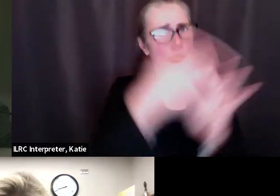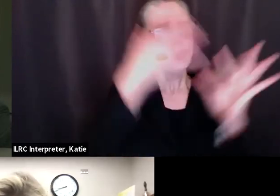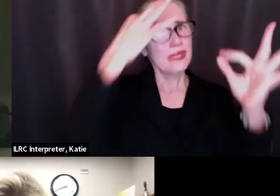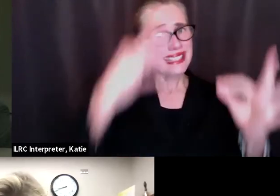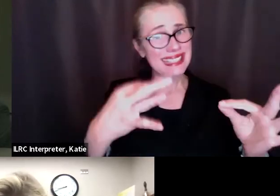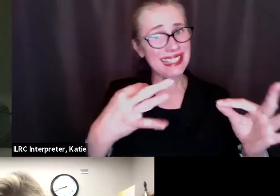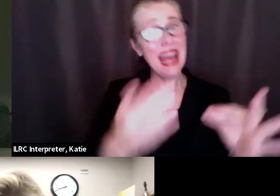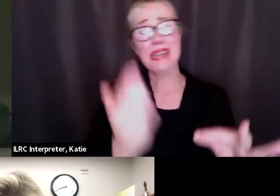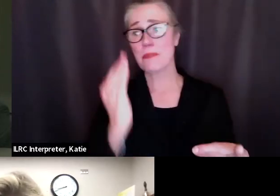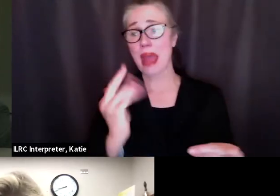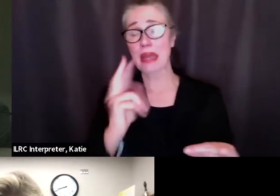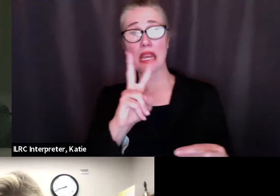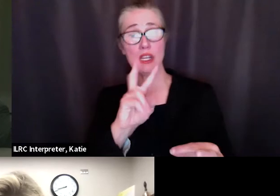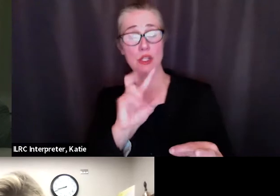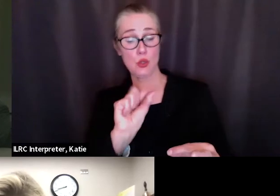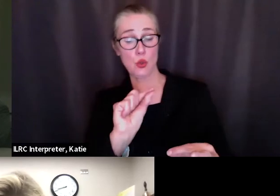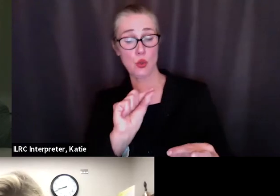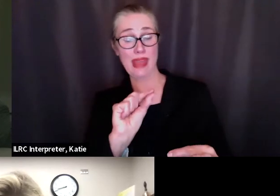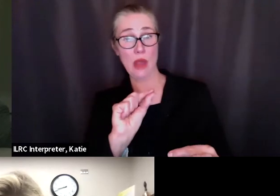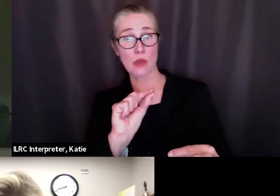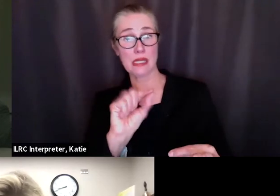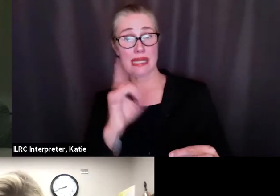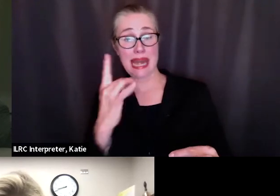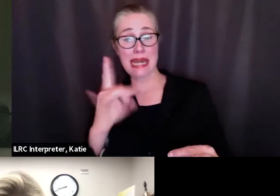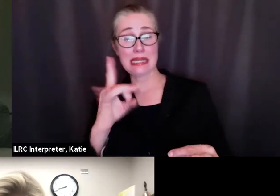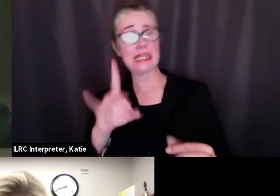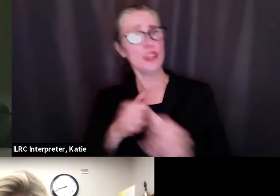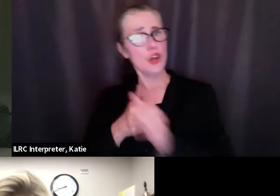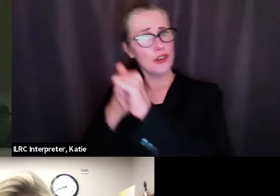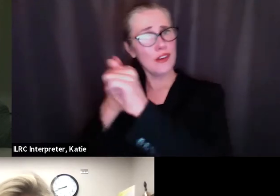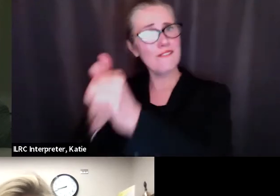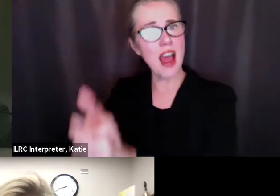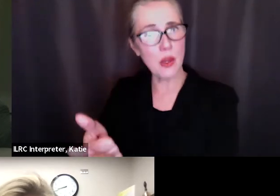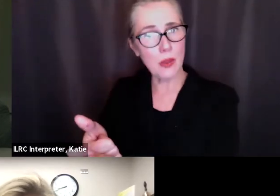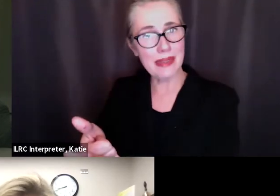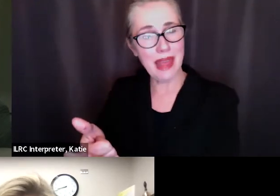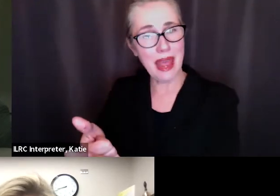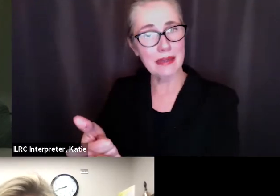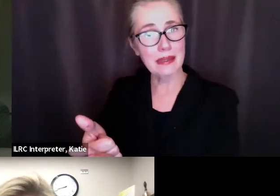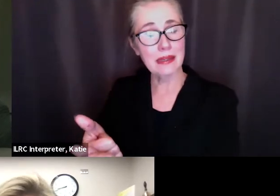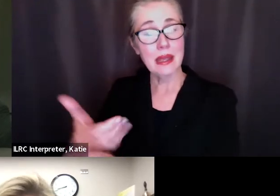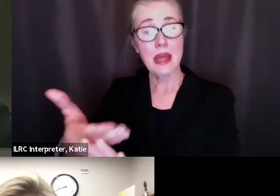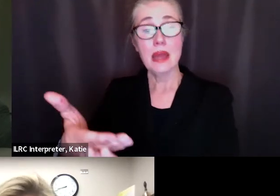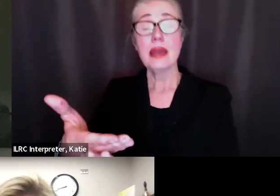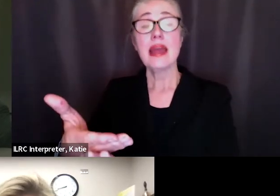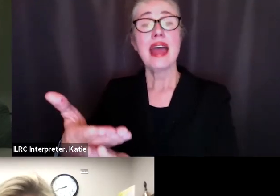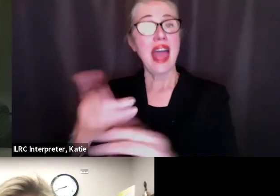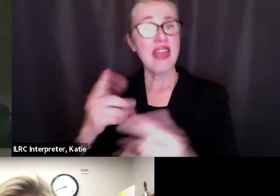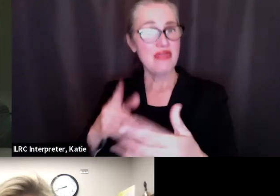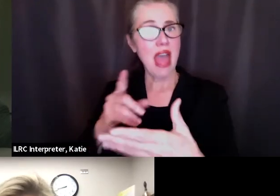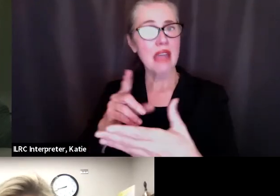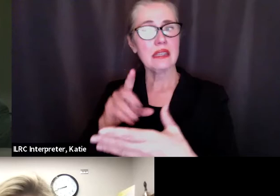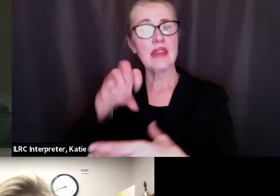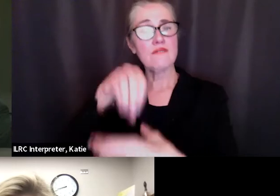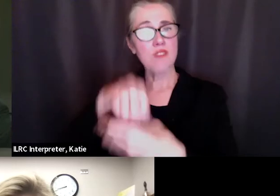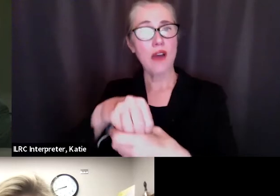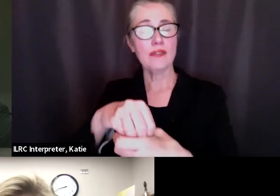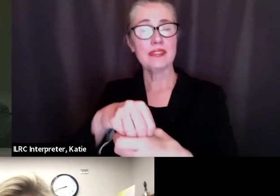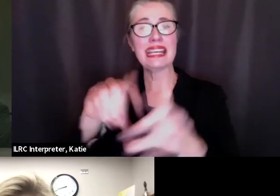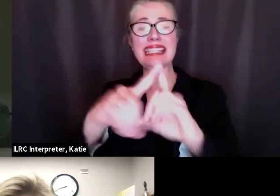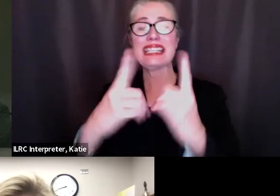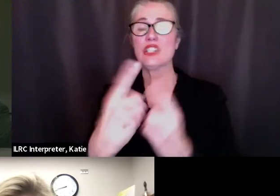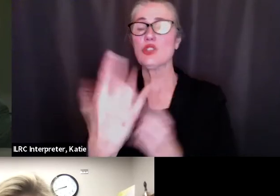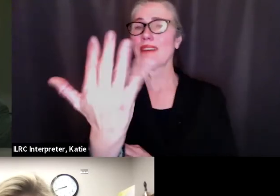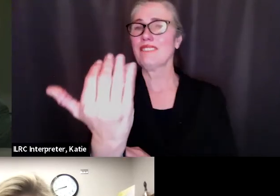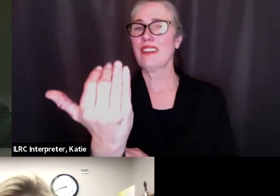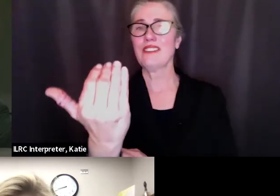now along or as part of 15 different districts in santa barbara county obviously there have been hundreds